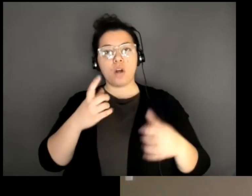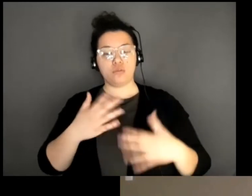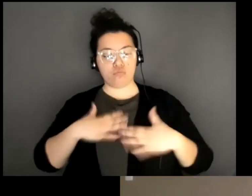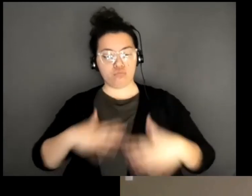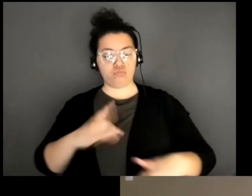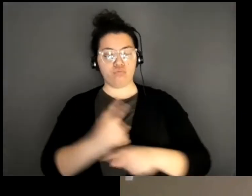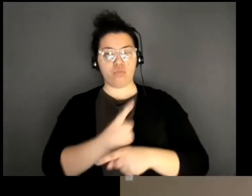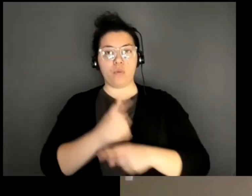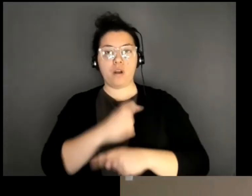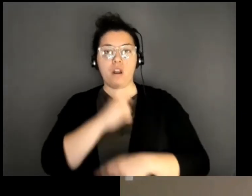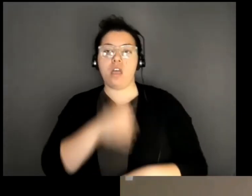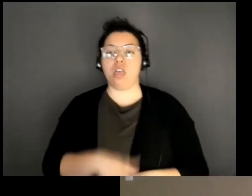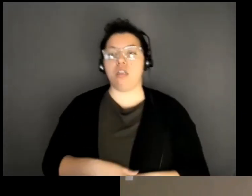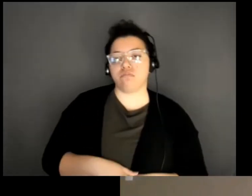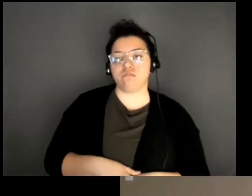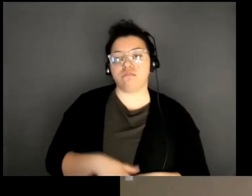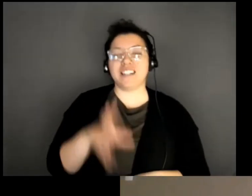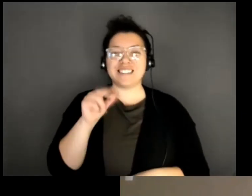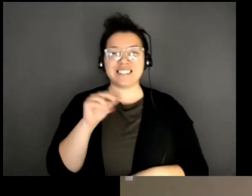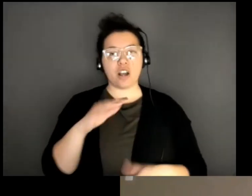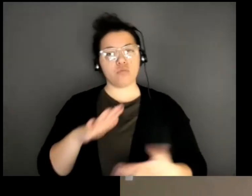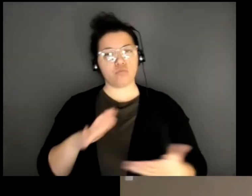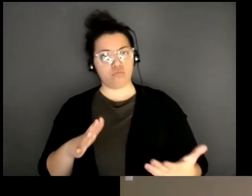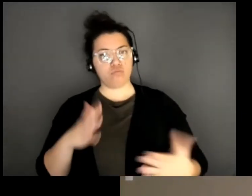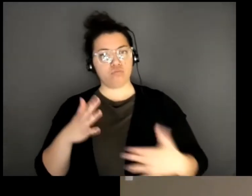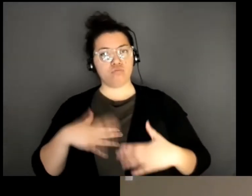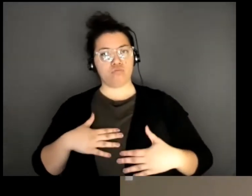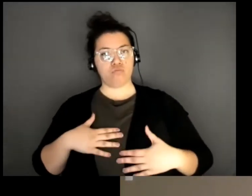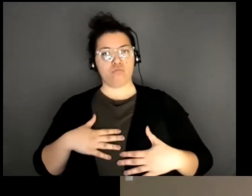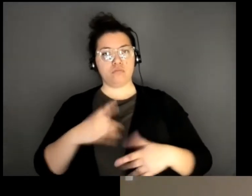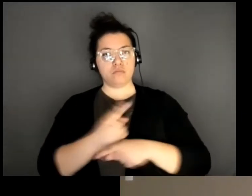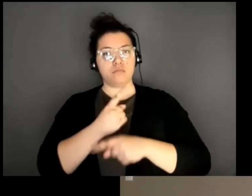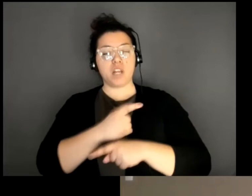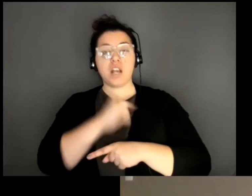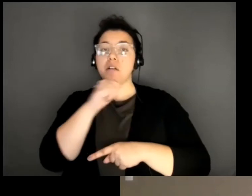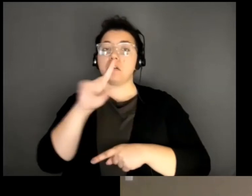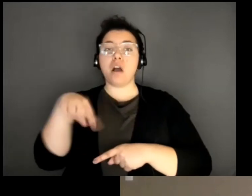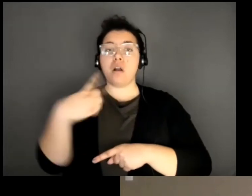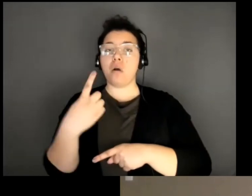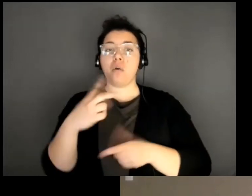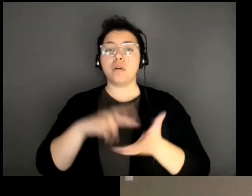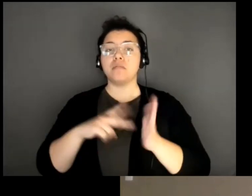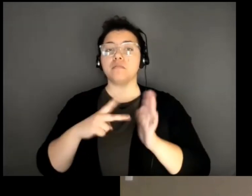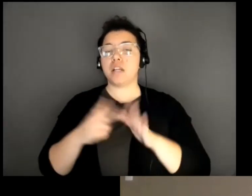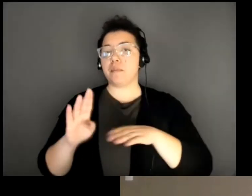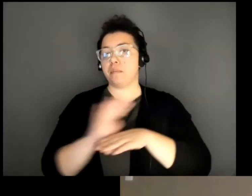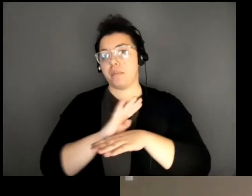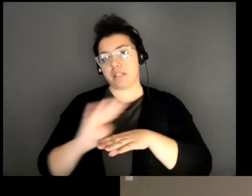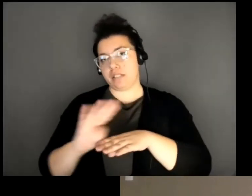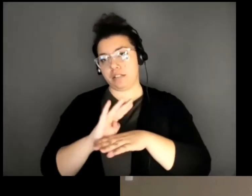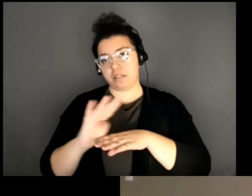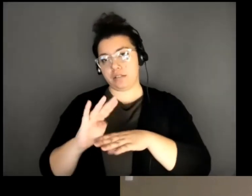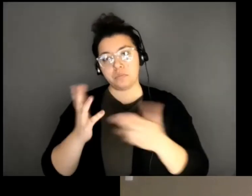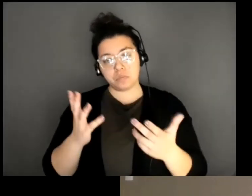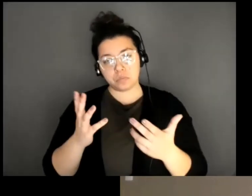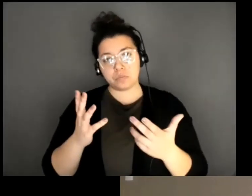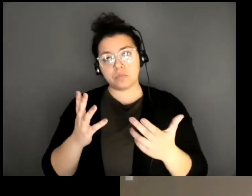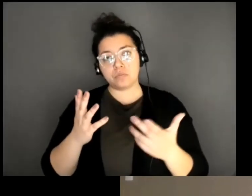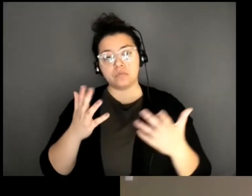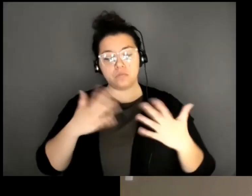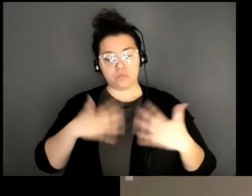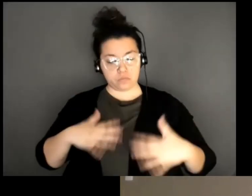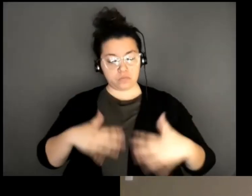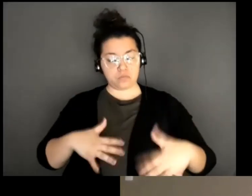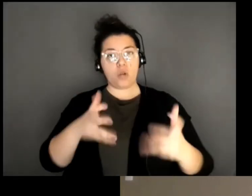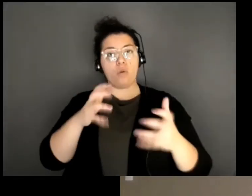appropriately. And dressed appropriately doesn't necessarily mean business attire. I would say dress for the dress code of